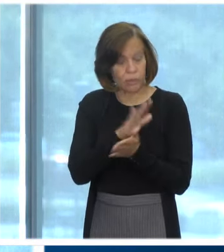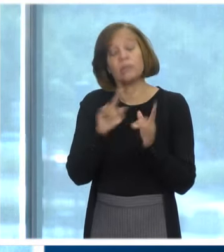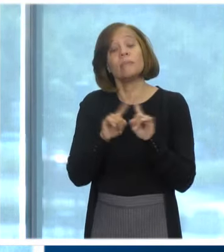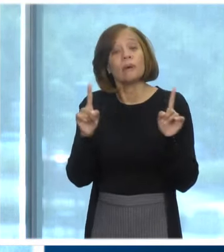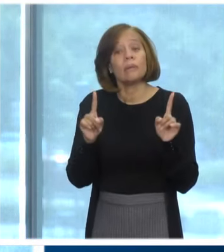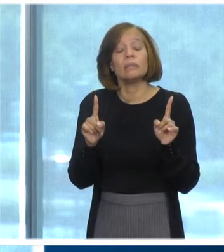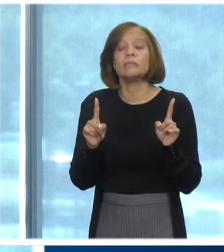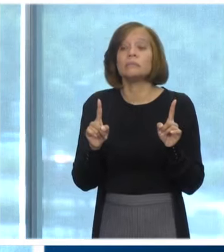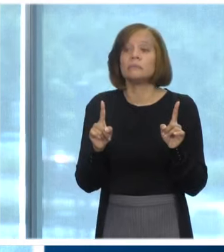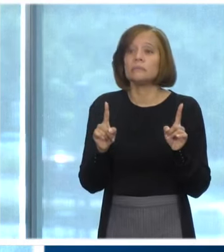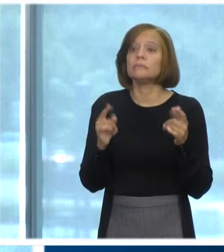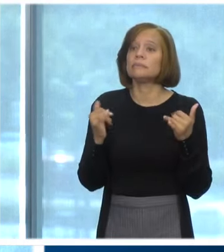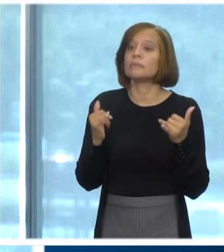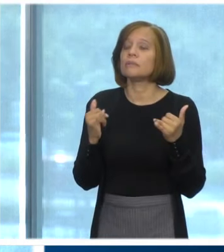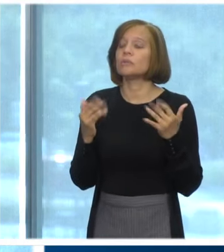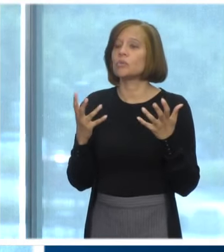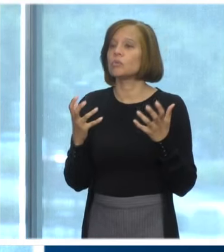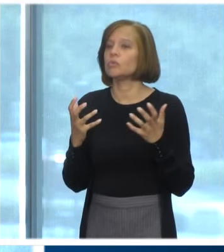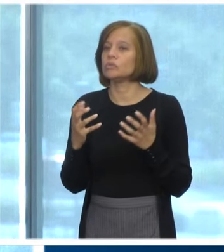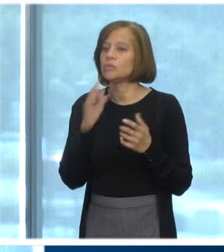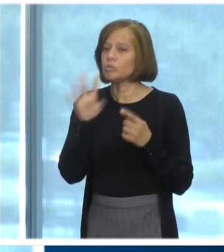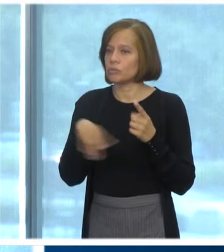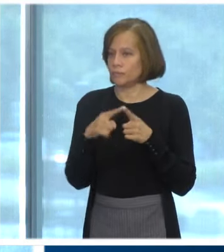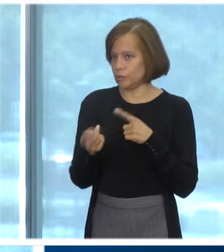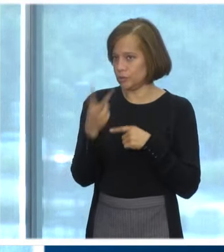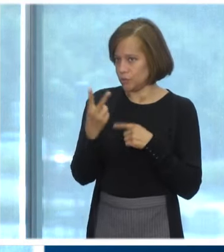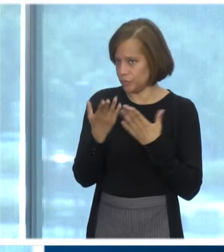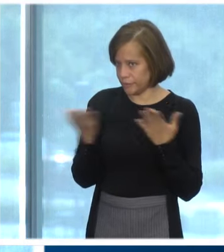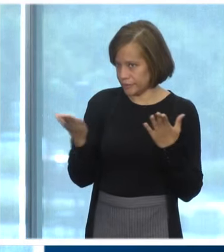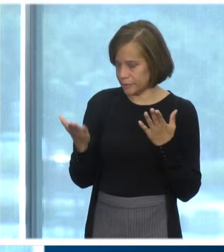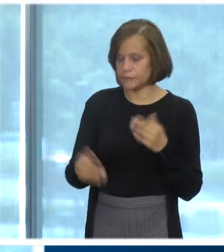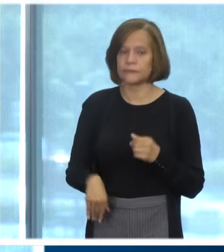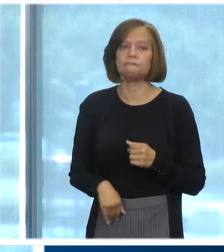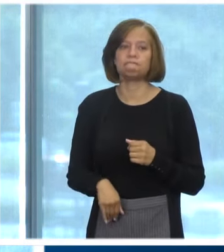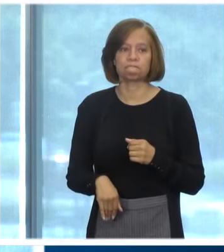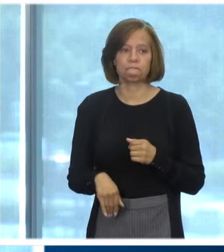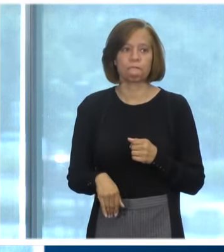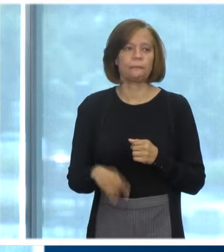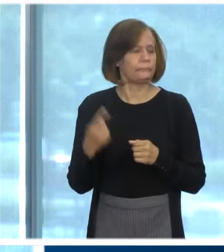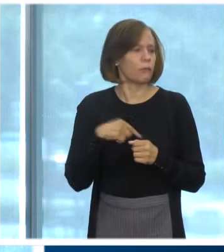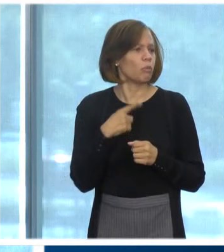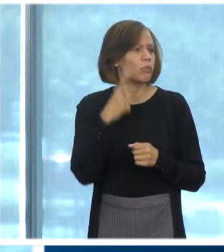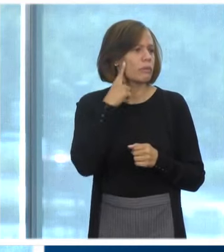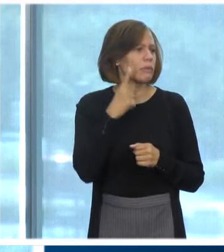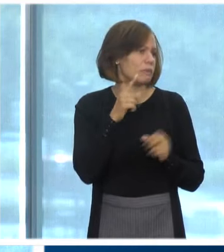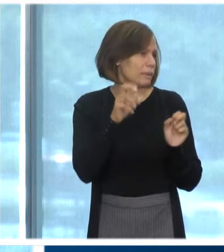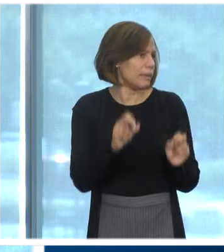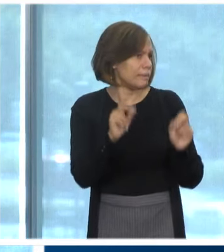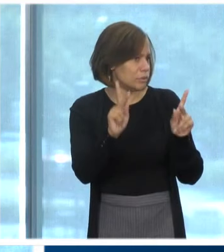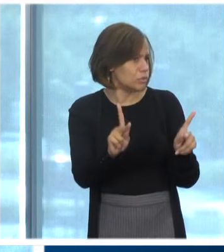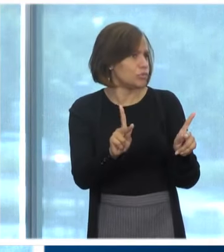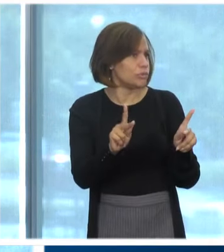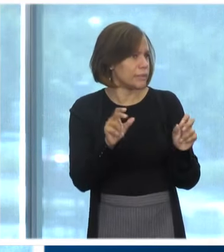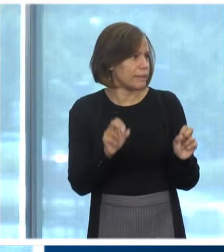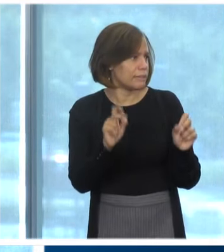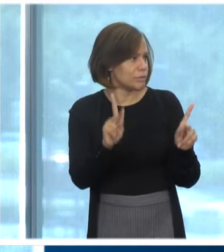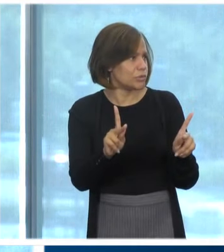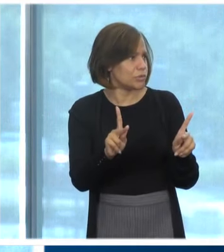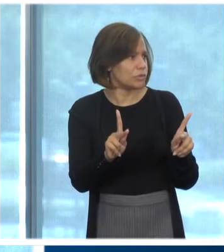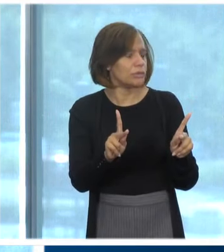like to highlight two things. One, we believe that there are opportunities that by virtue of our